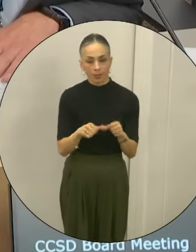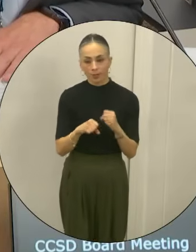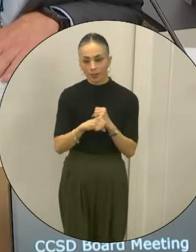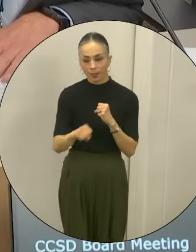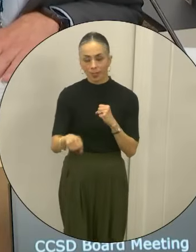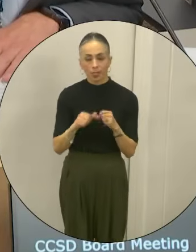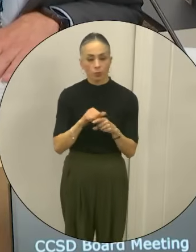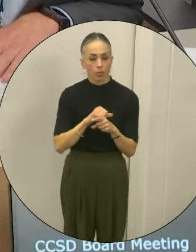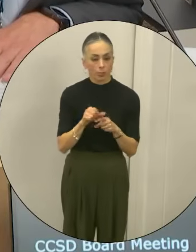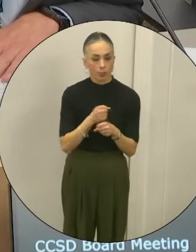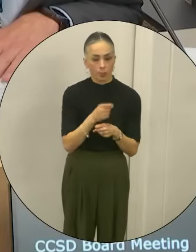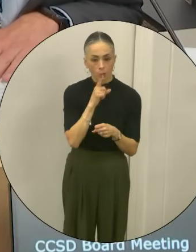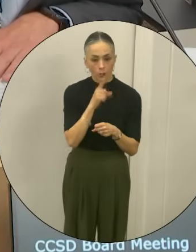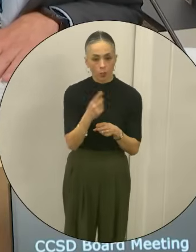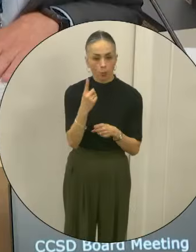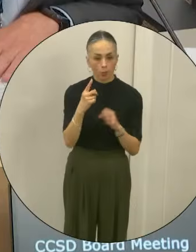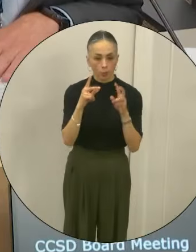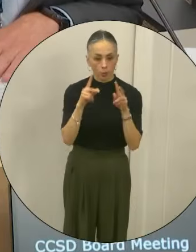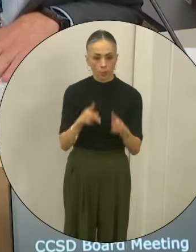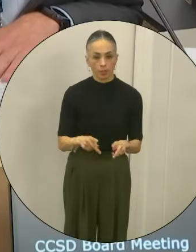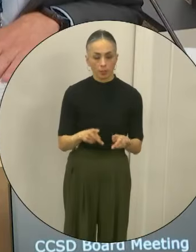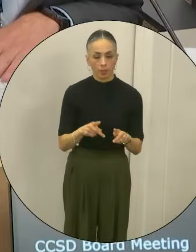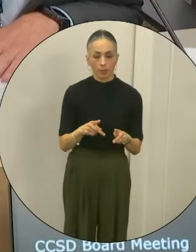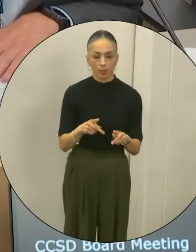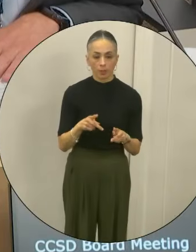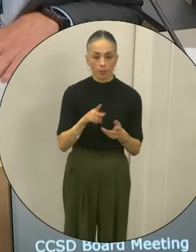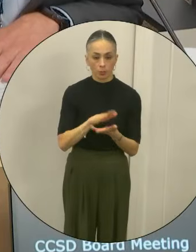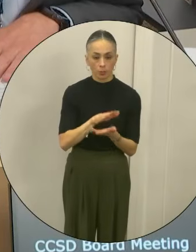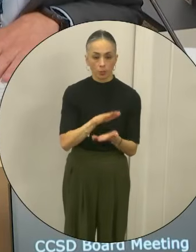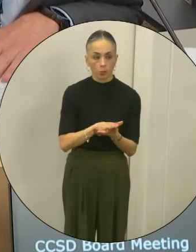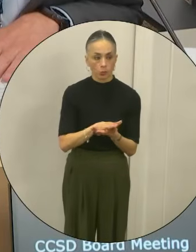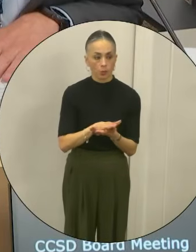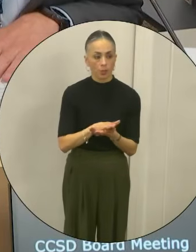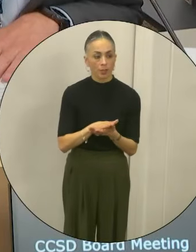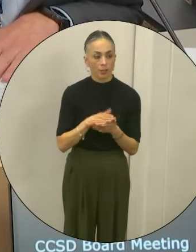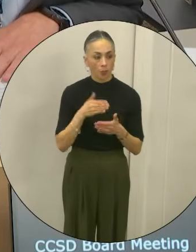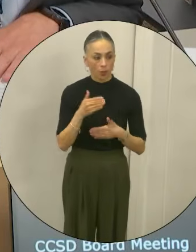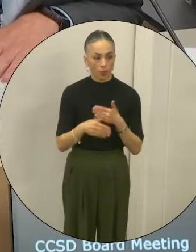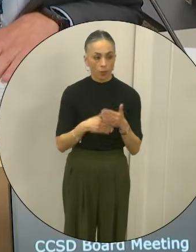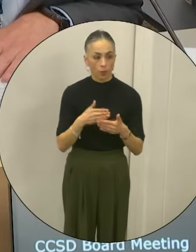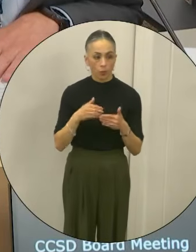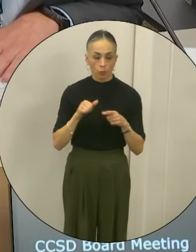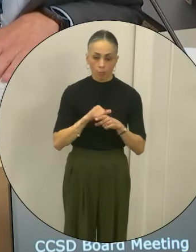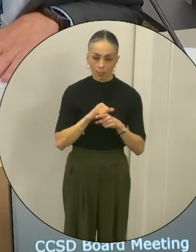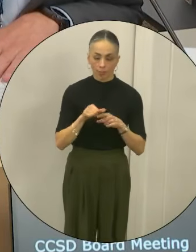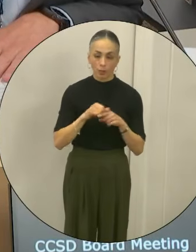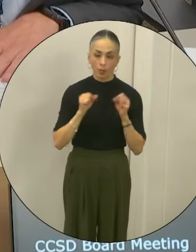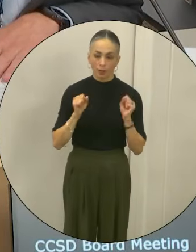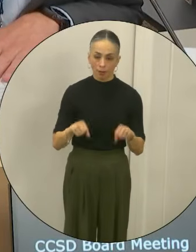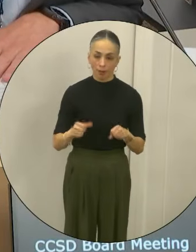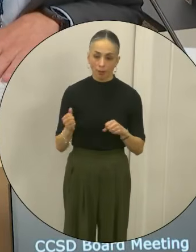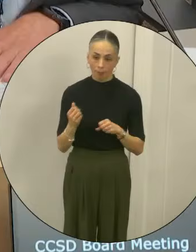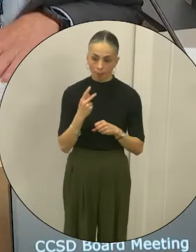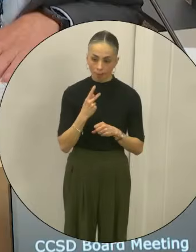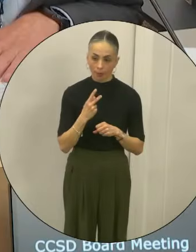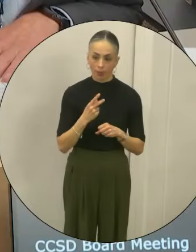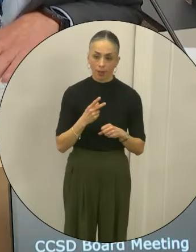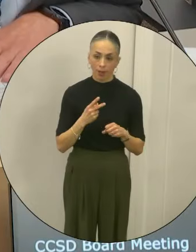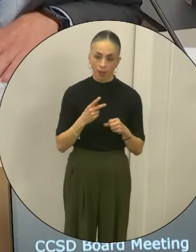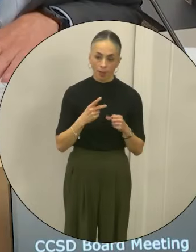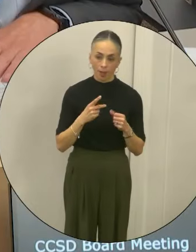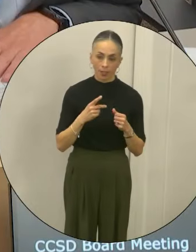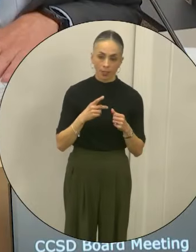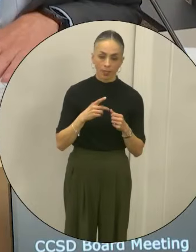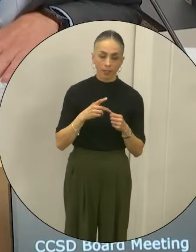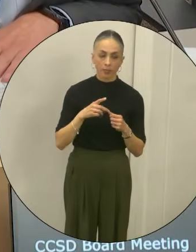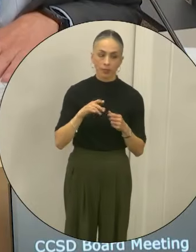to ensure that one person on those teams at those schools went through the extensive training so they can come back and pretty much like a trainer-trainer